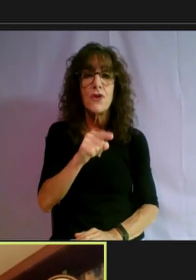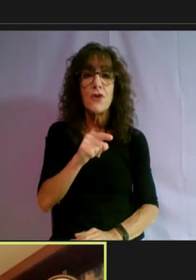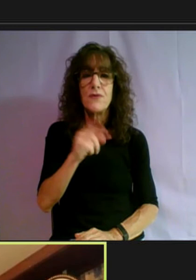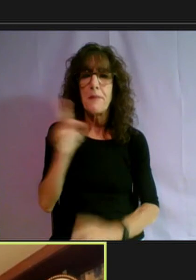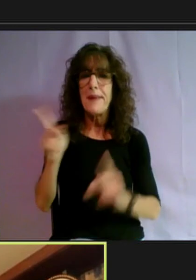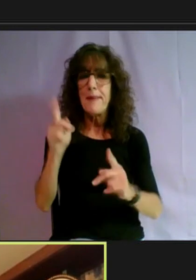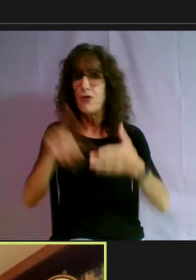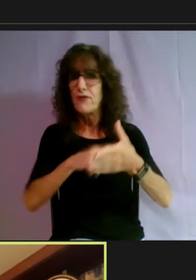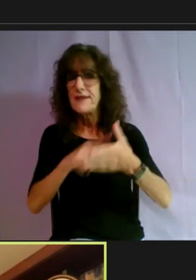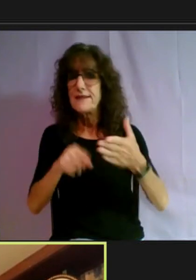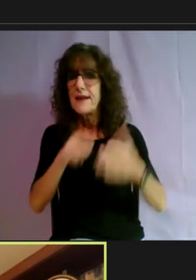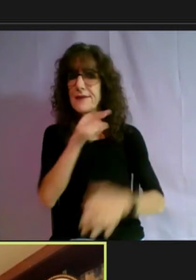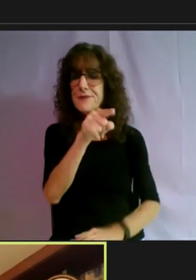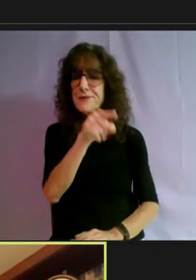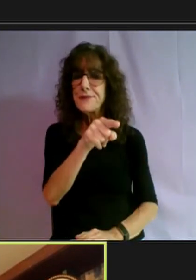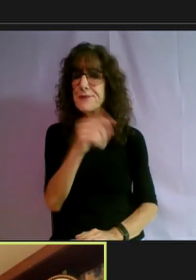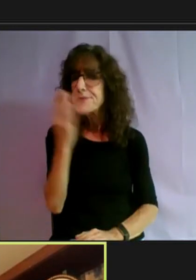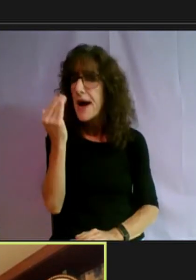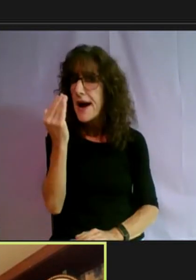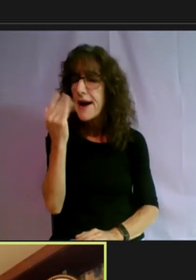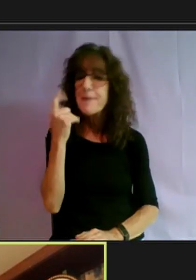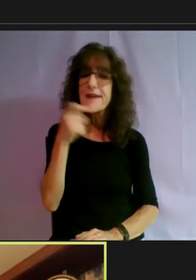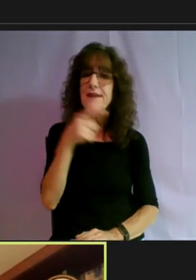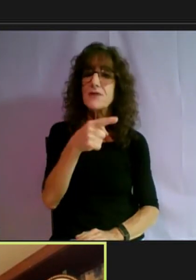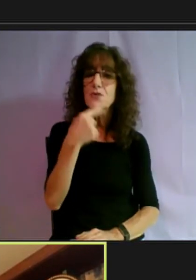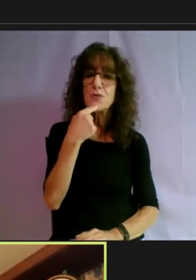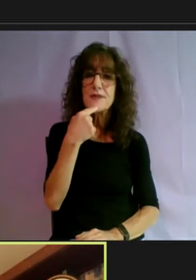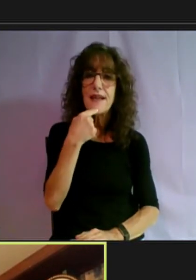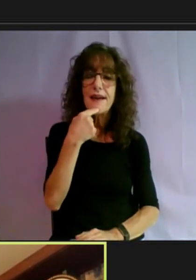criticized at the time because you said that